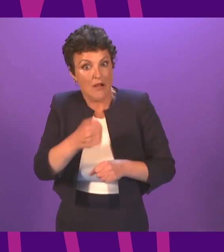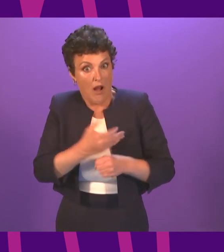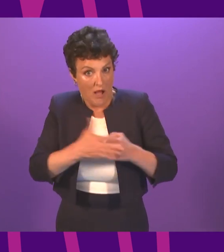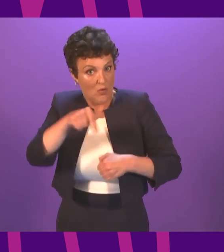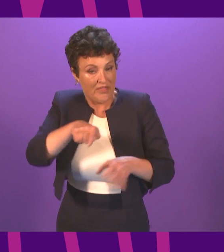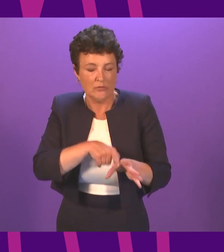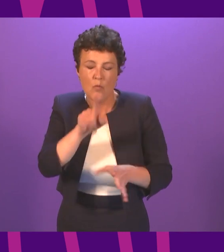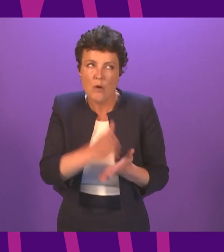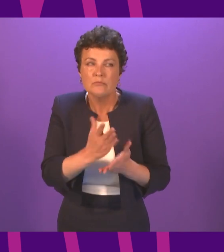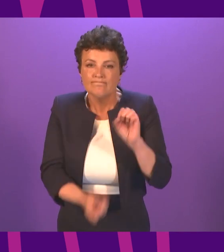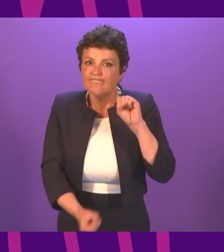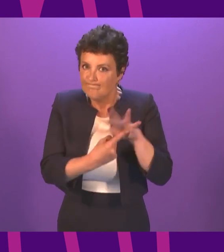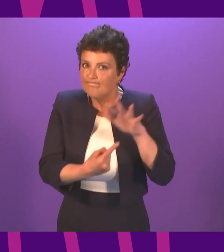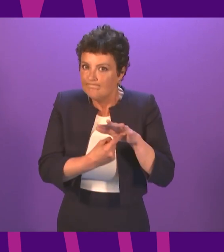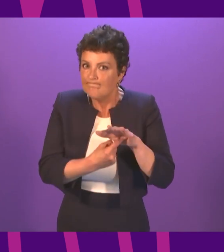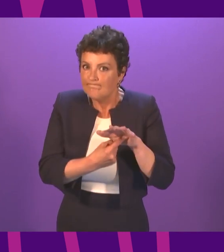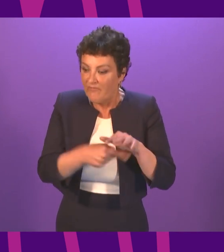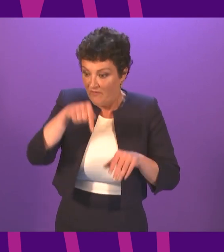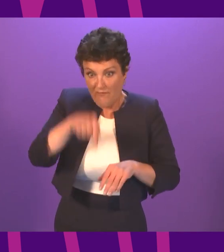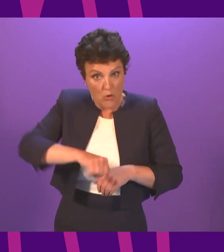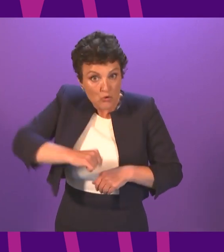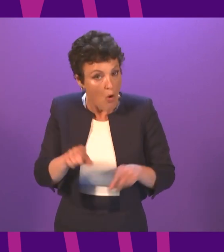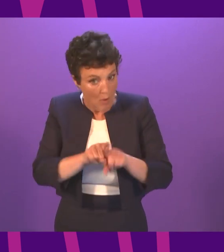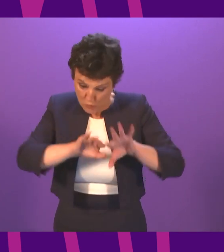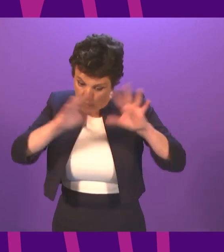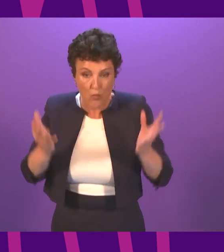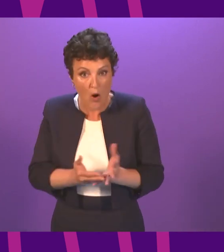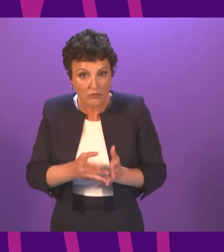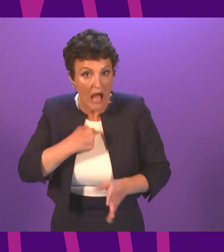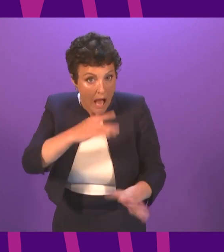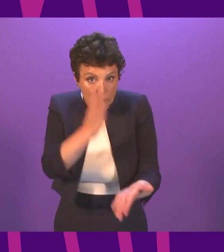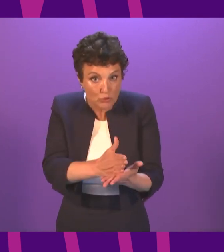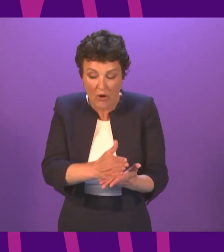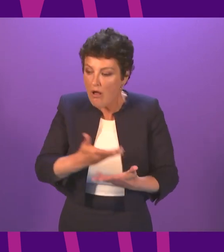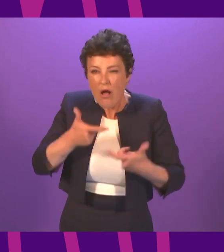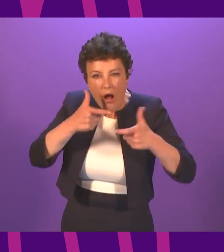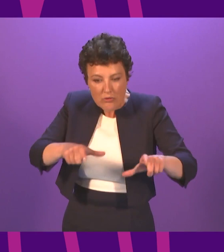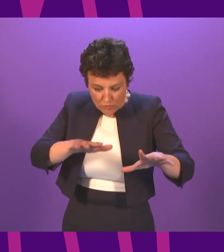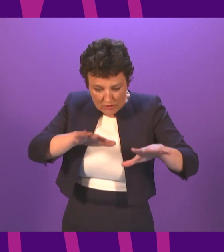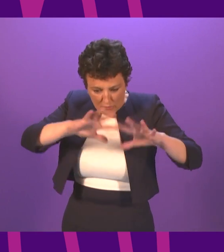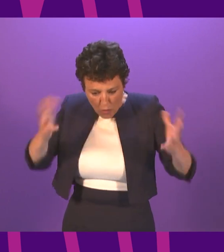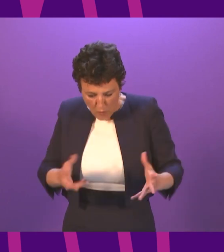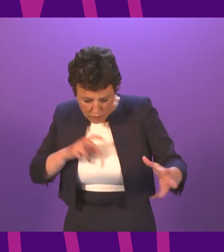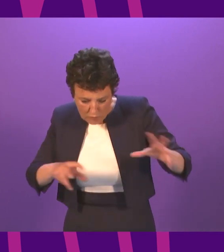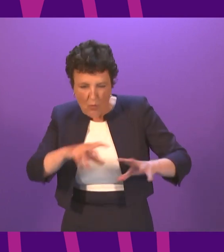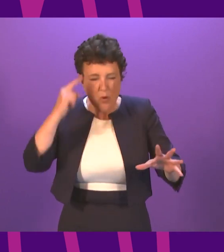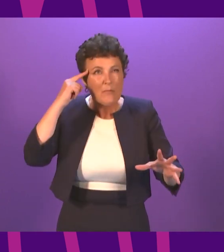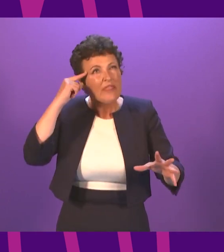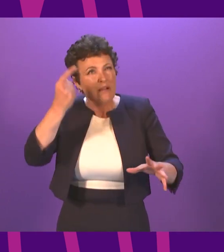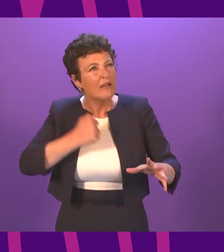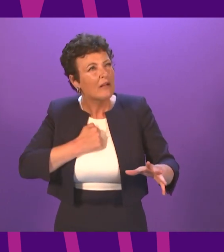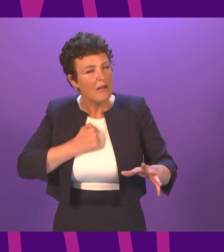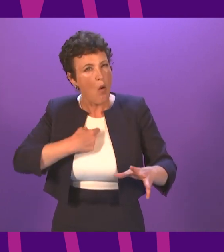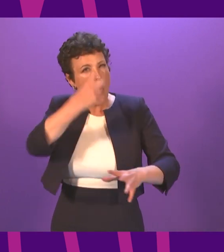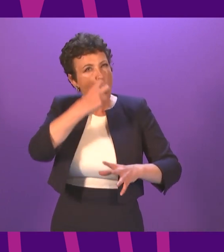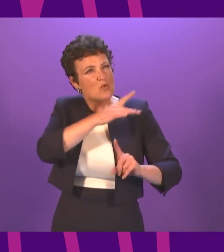for our country and indeed for the world. Countries across the globe will be rethinking and reimagining the kinds of societies they